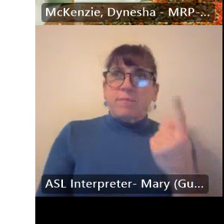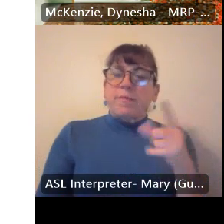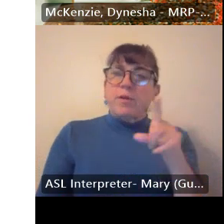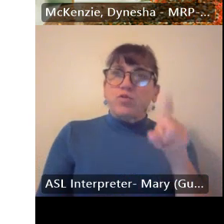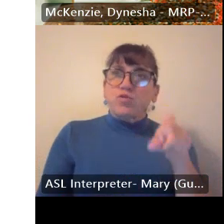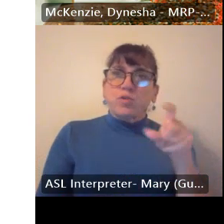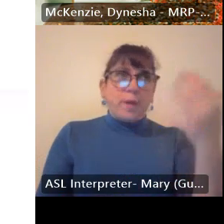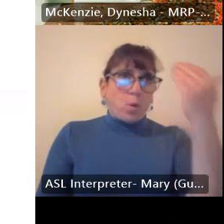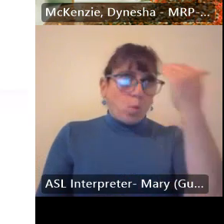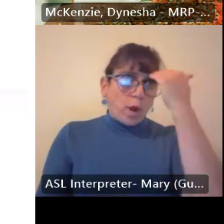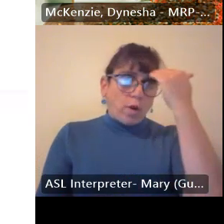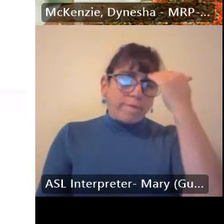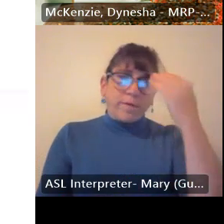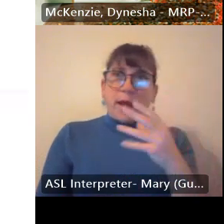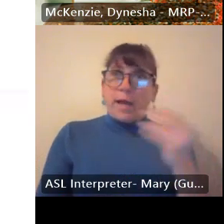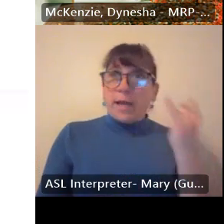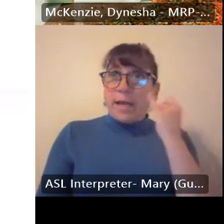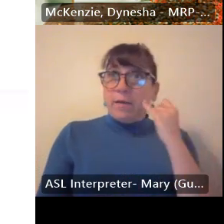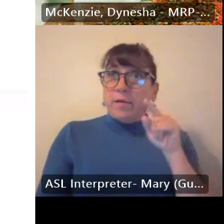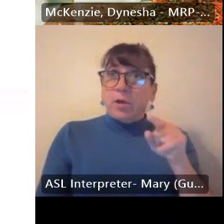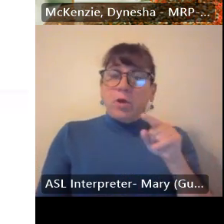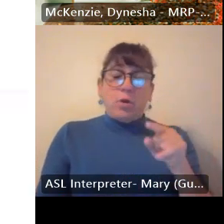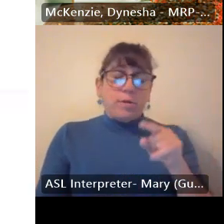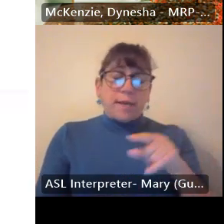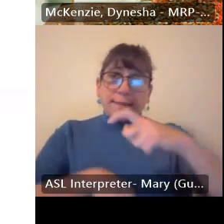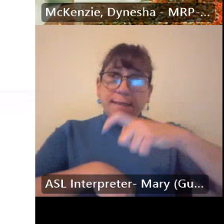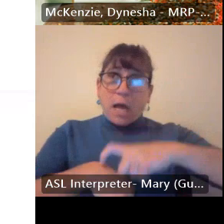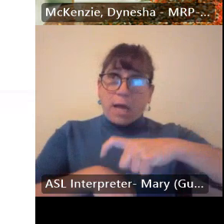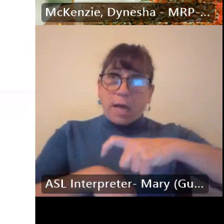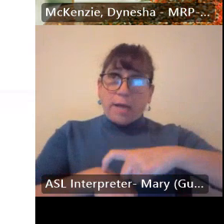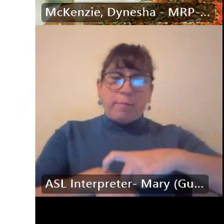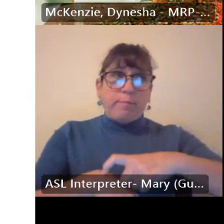be aware of. If you've spent any length of time